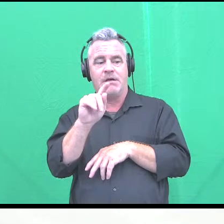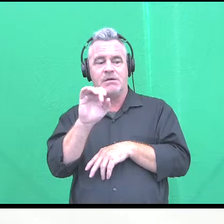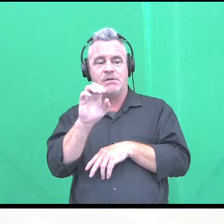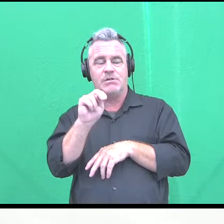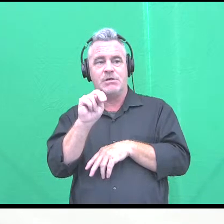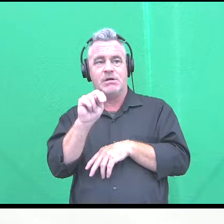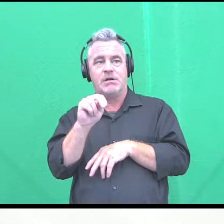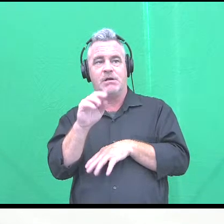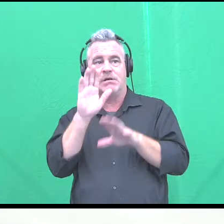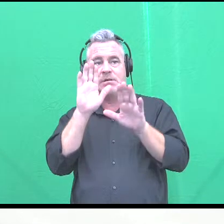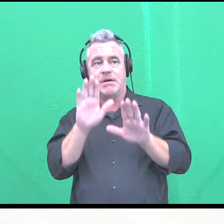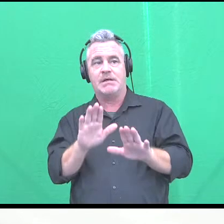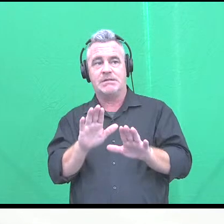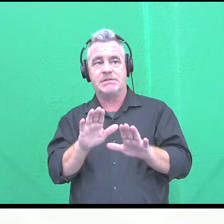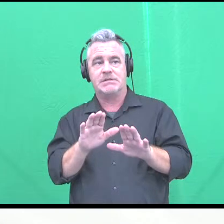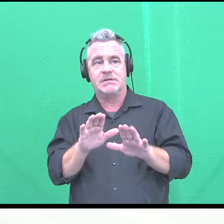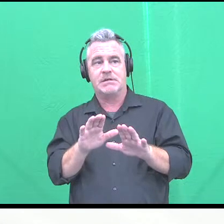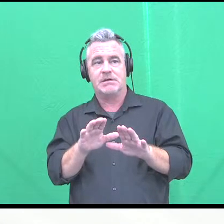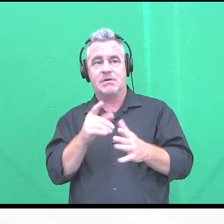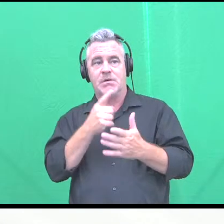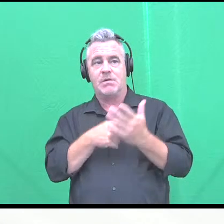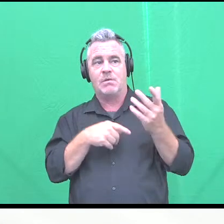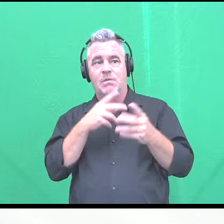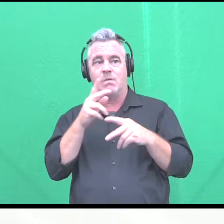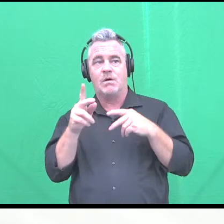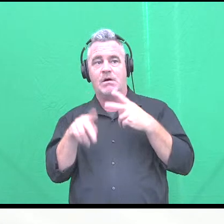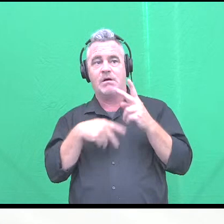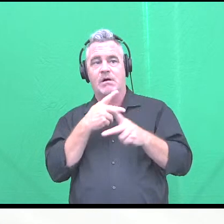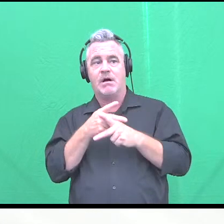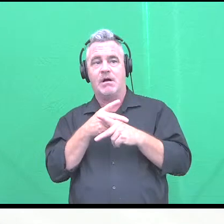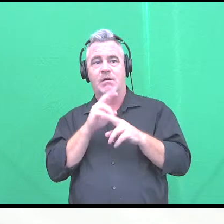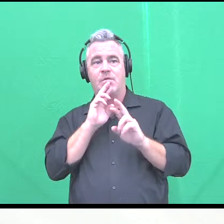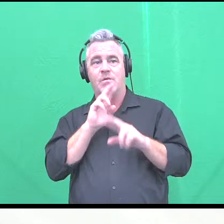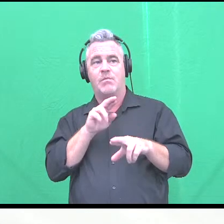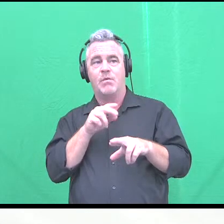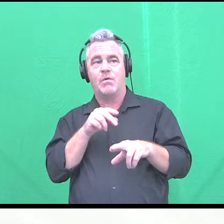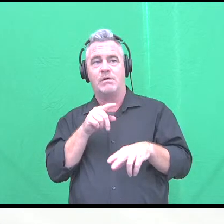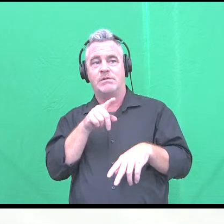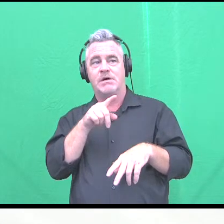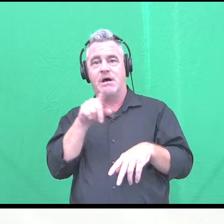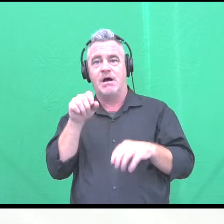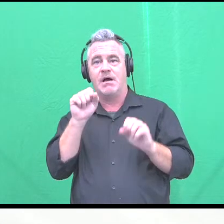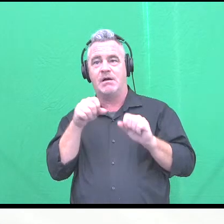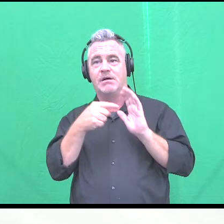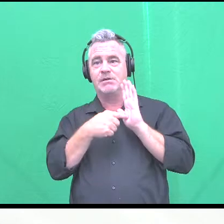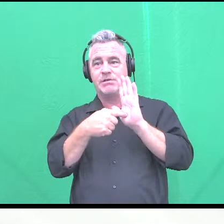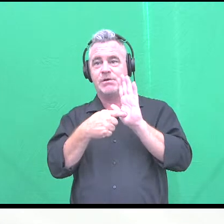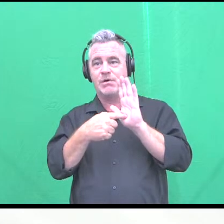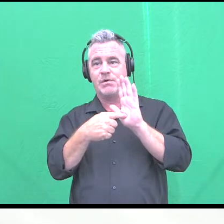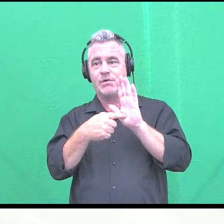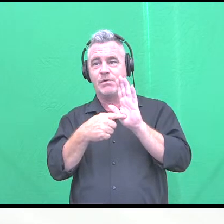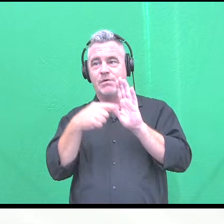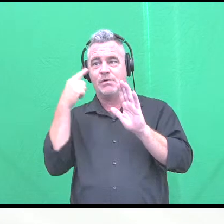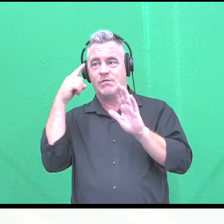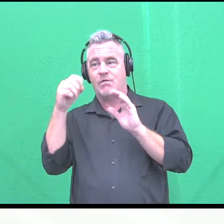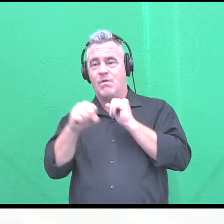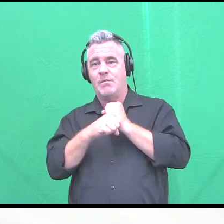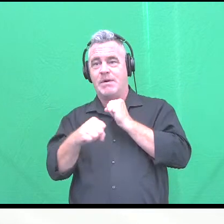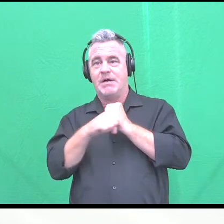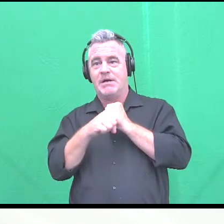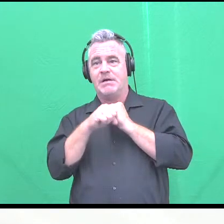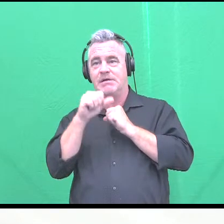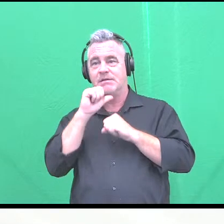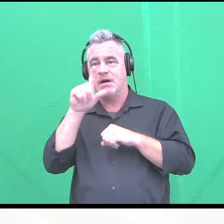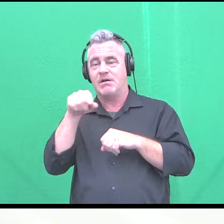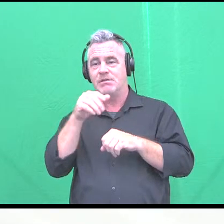It's amazing what kind of reports I'm going to be able to show you guys for media that's not only local,